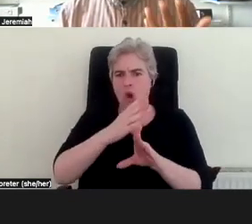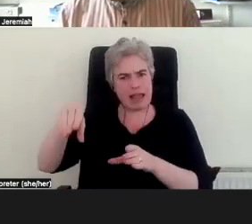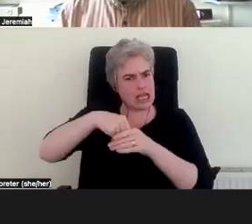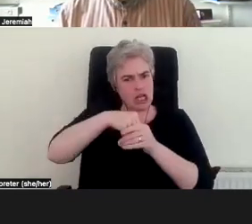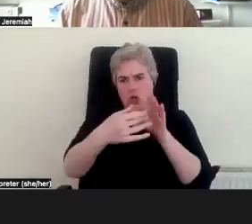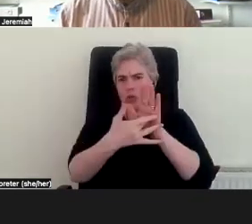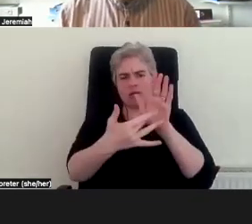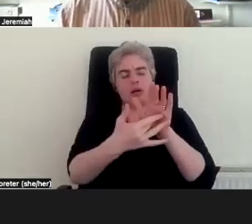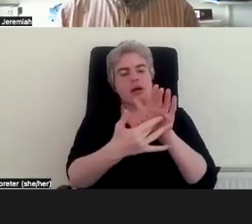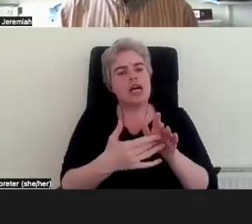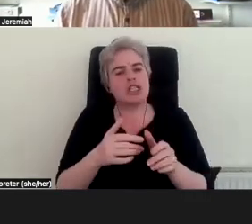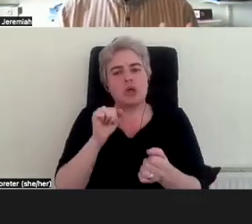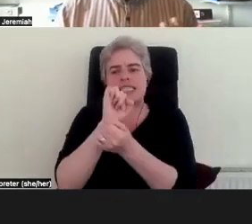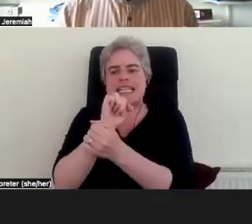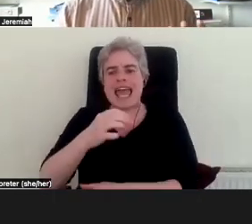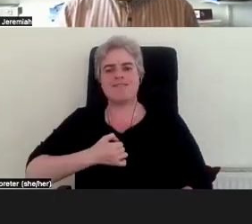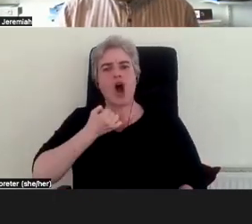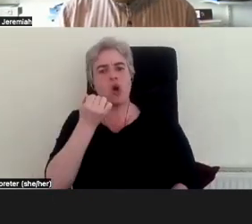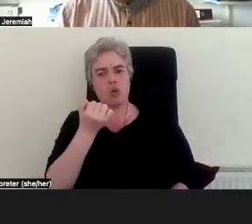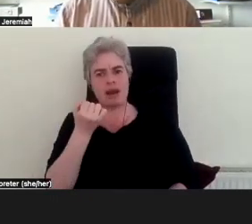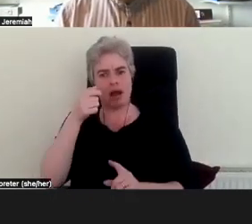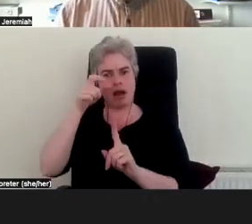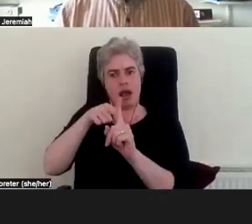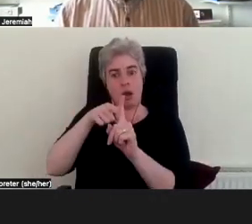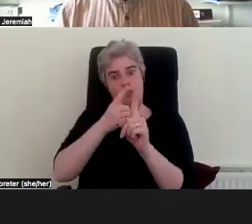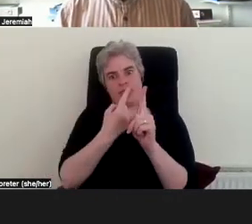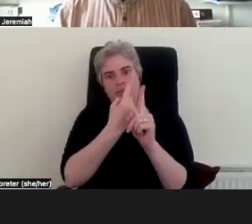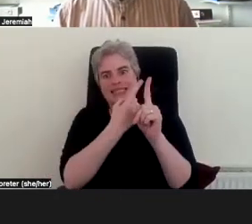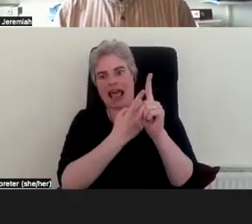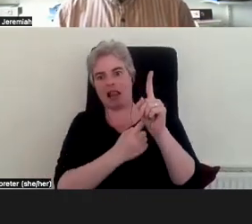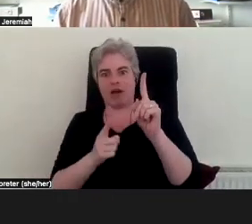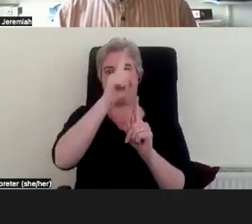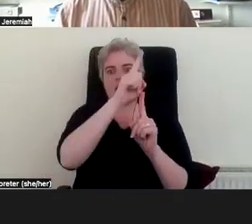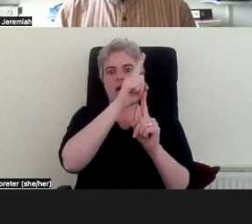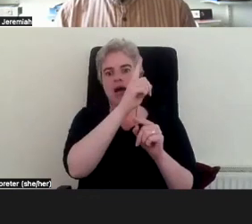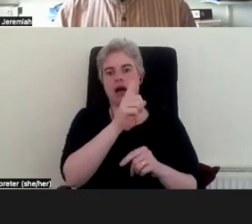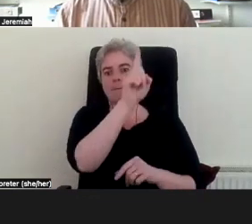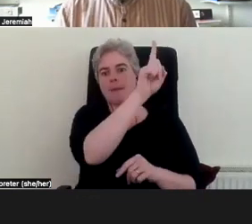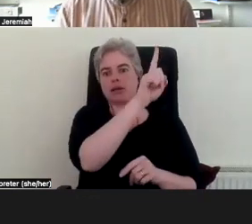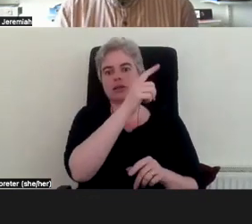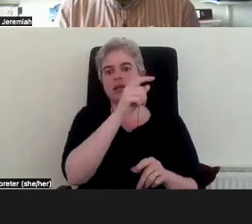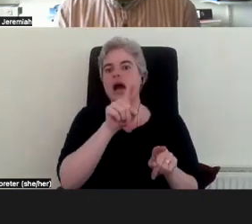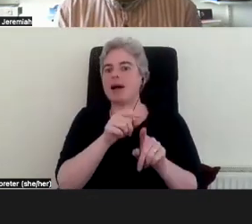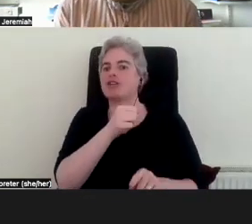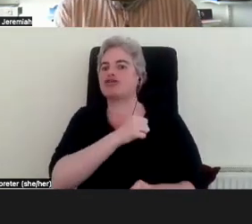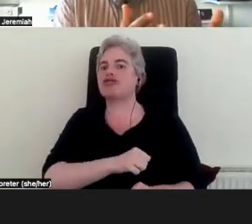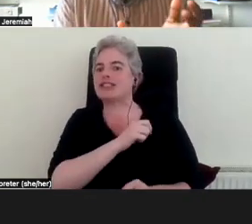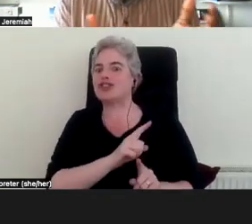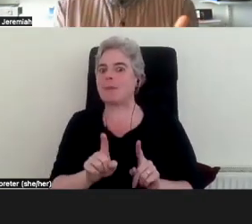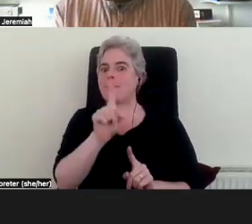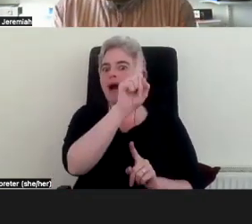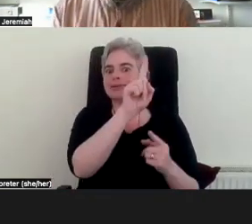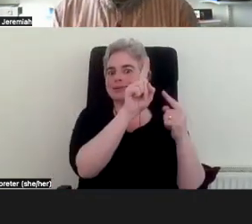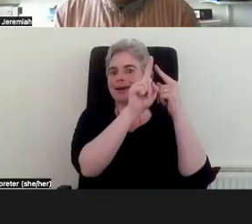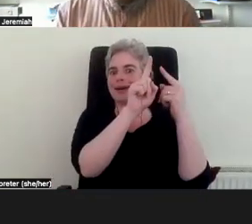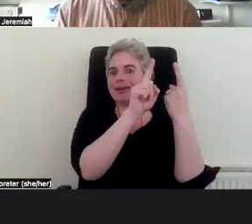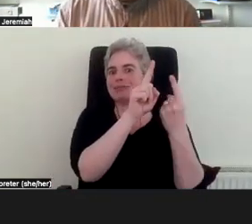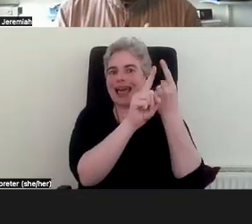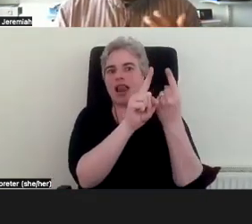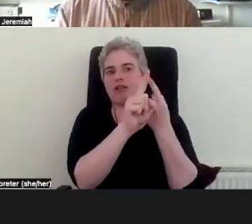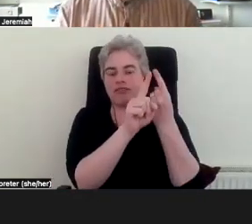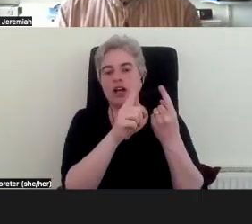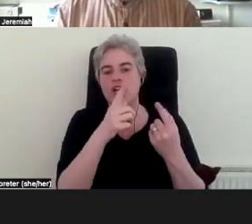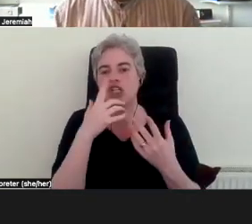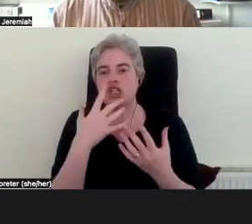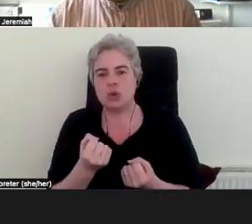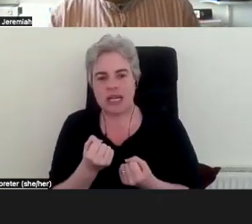So slave owners, not only as masters, but as Christian masters. So the idea that you can hold